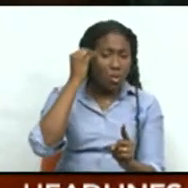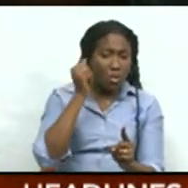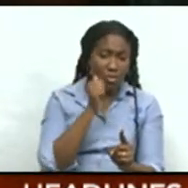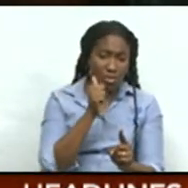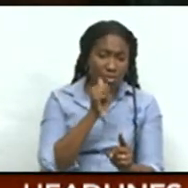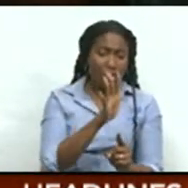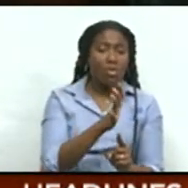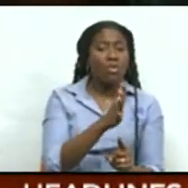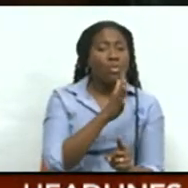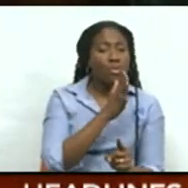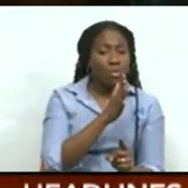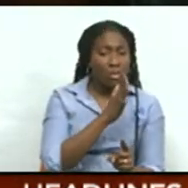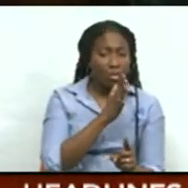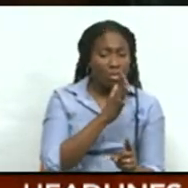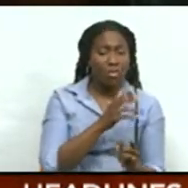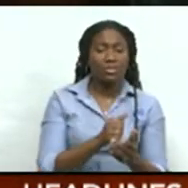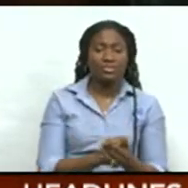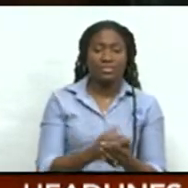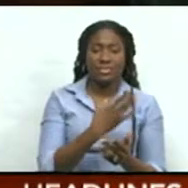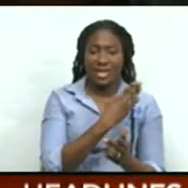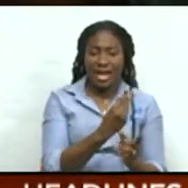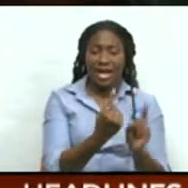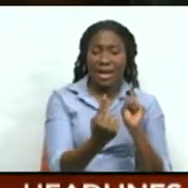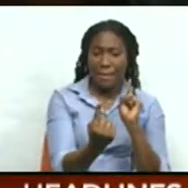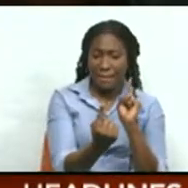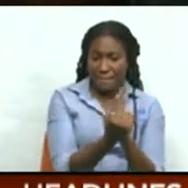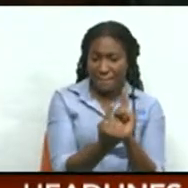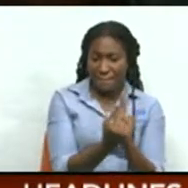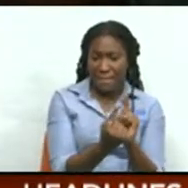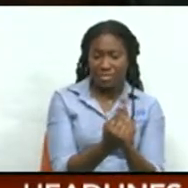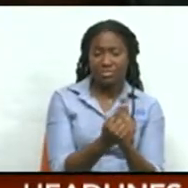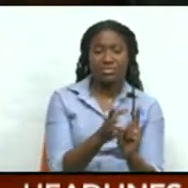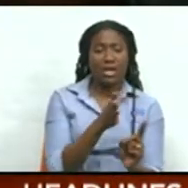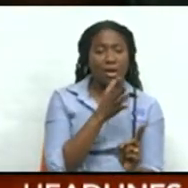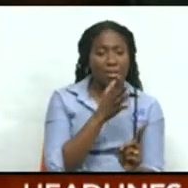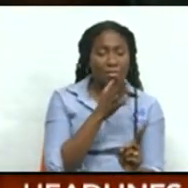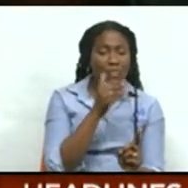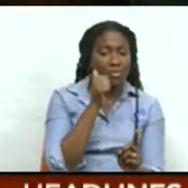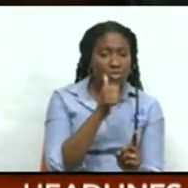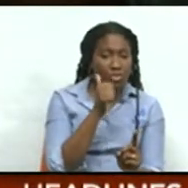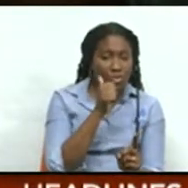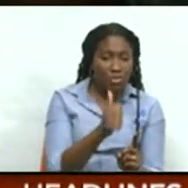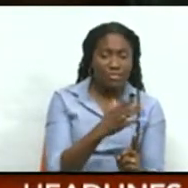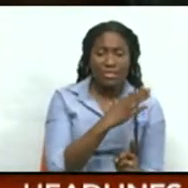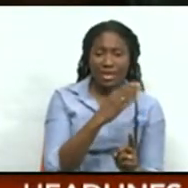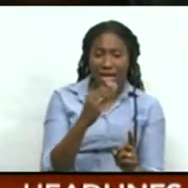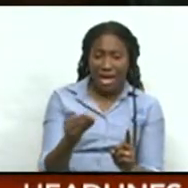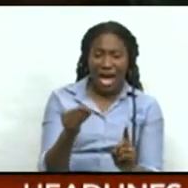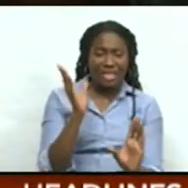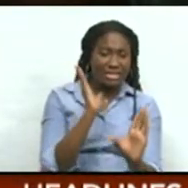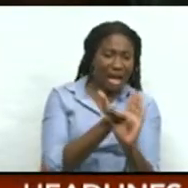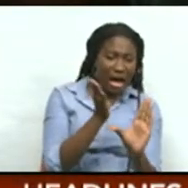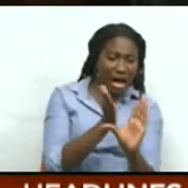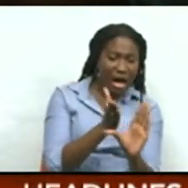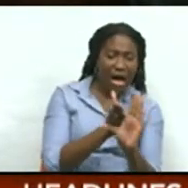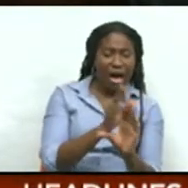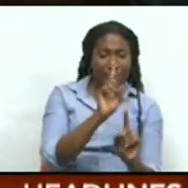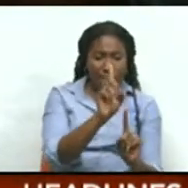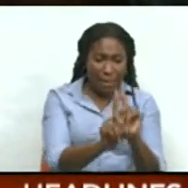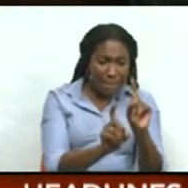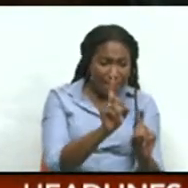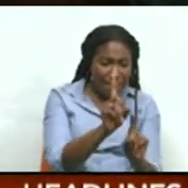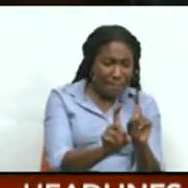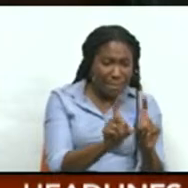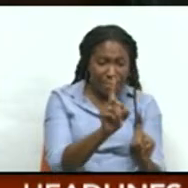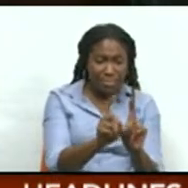neighbor's house and met with Trisha Villarreal, where a psychosocial assessment was conducted